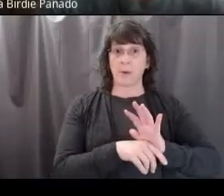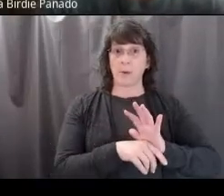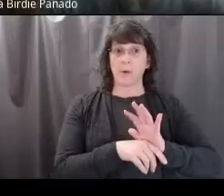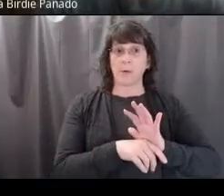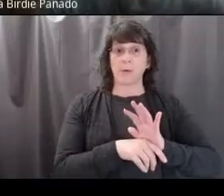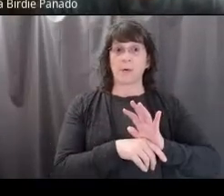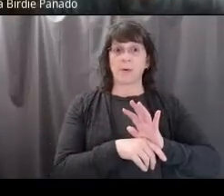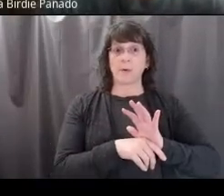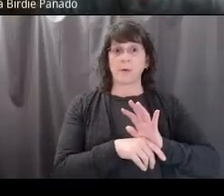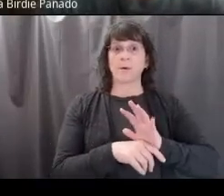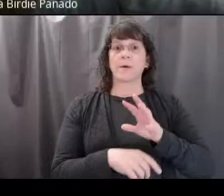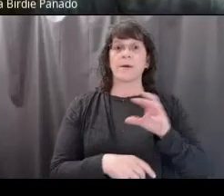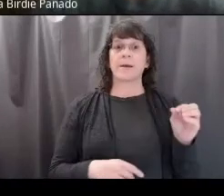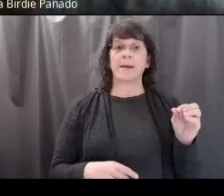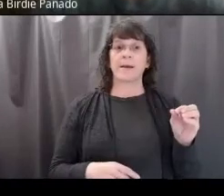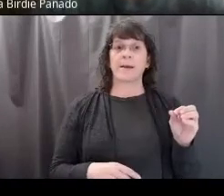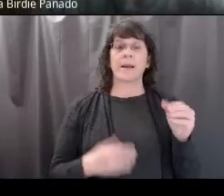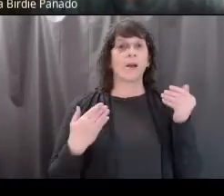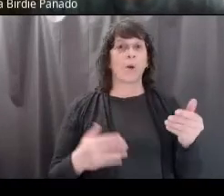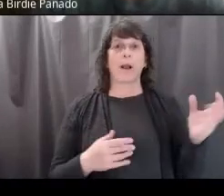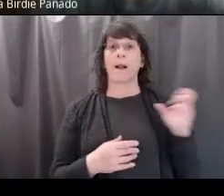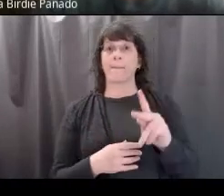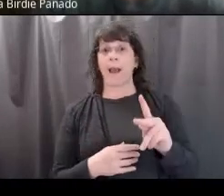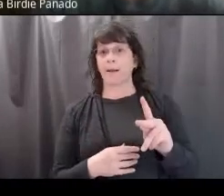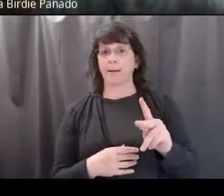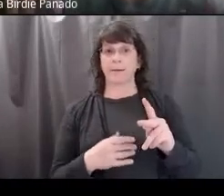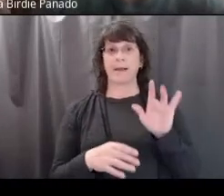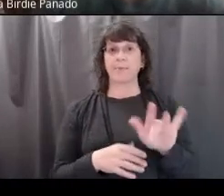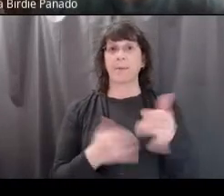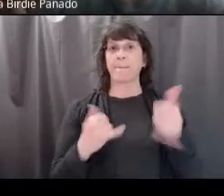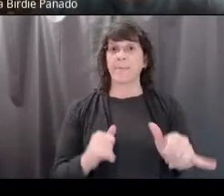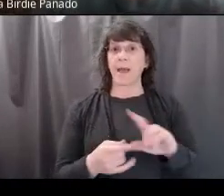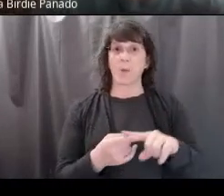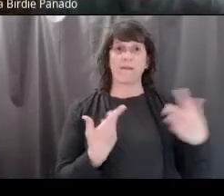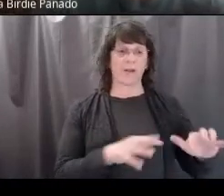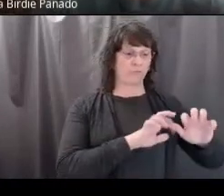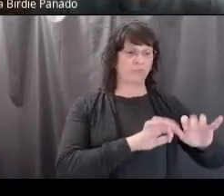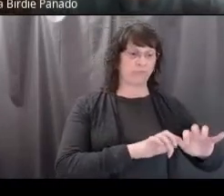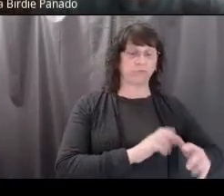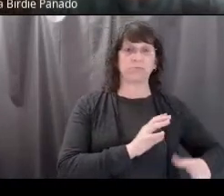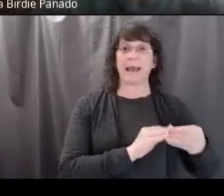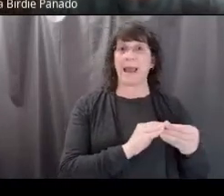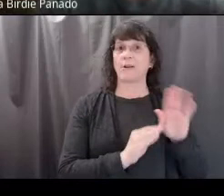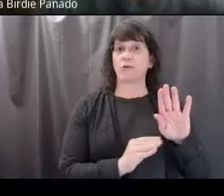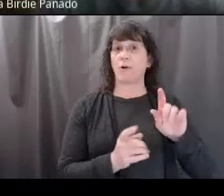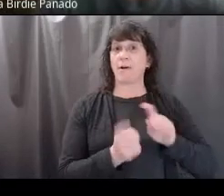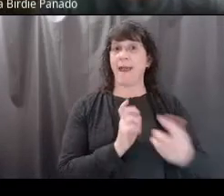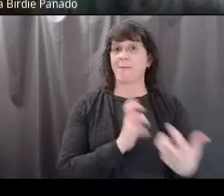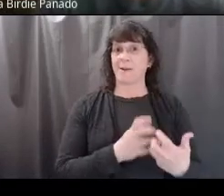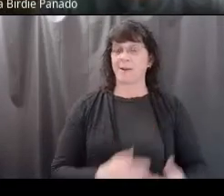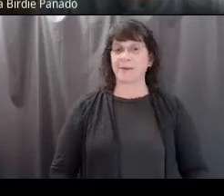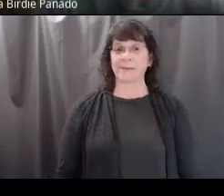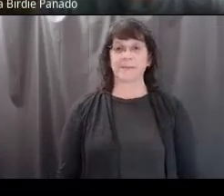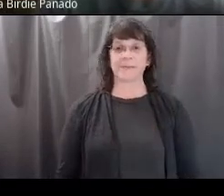presentation and feel free to come back and play it whenever you've added any adaptations that you